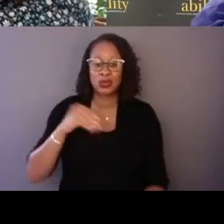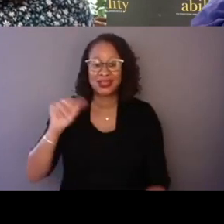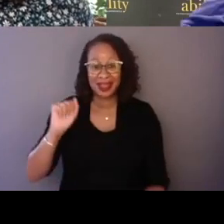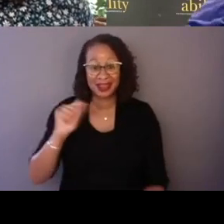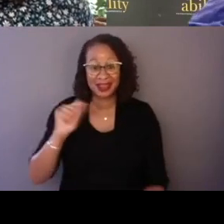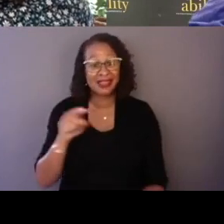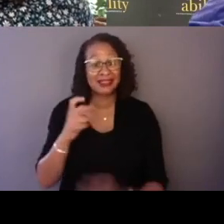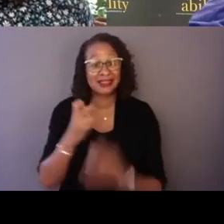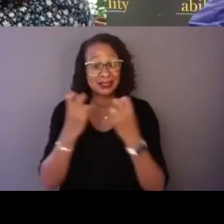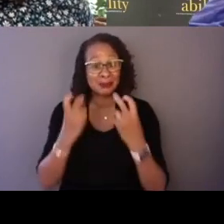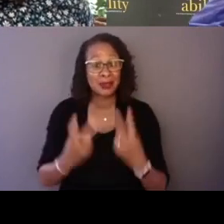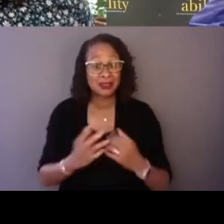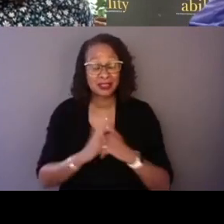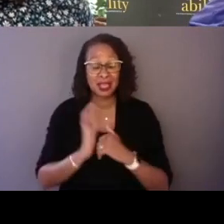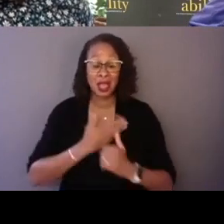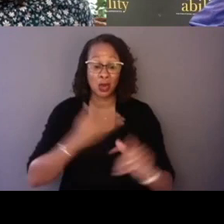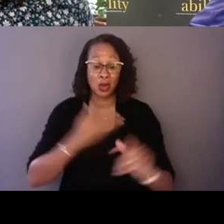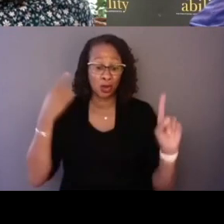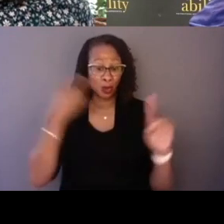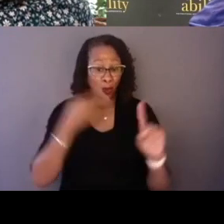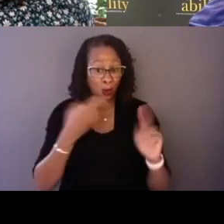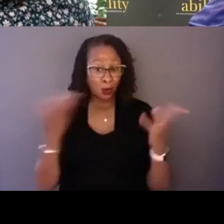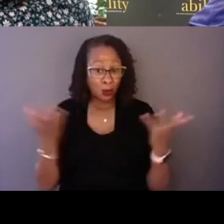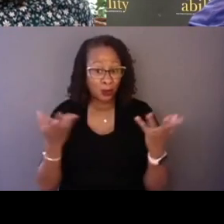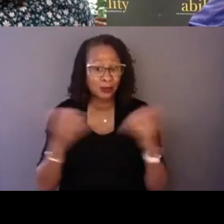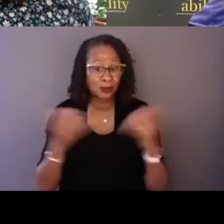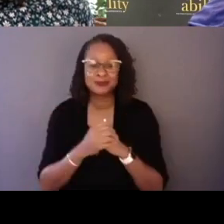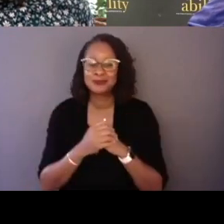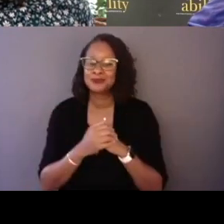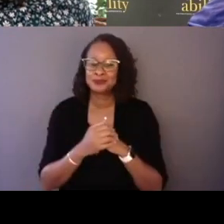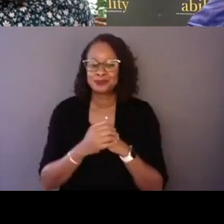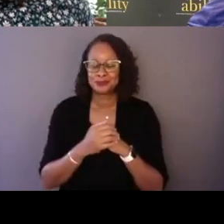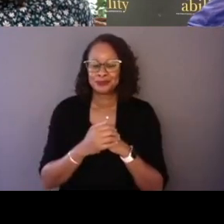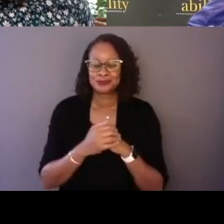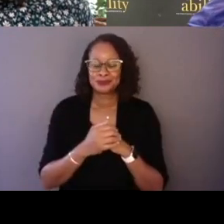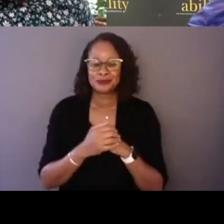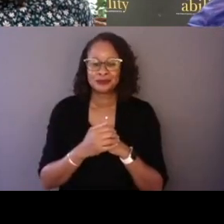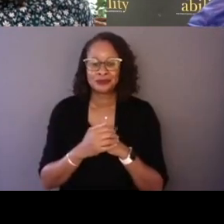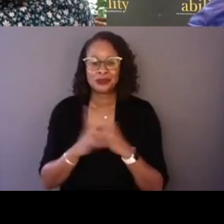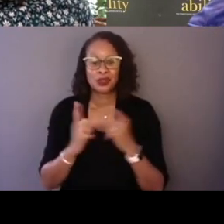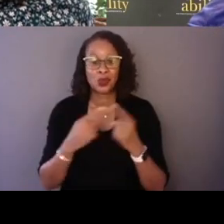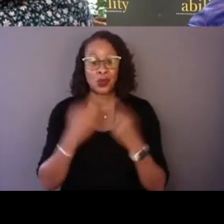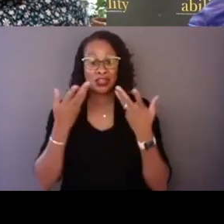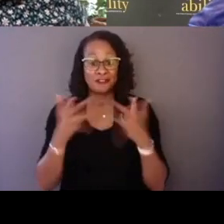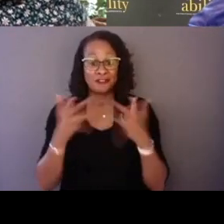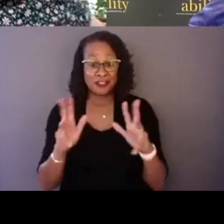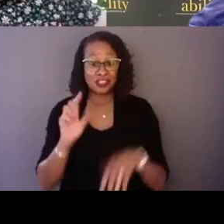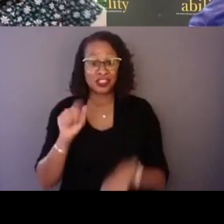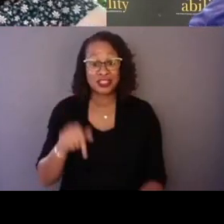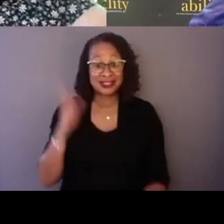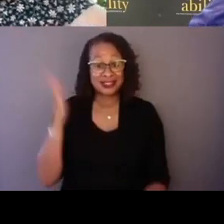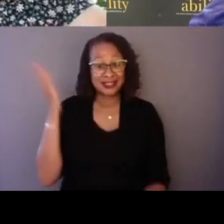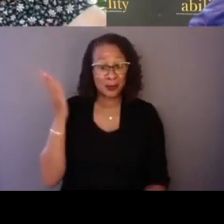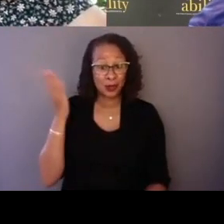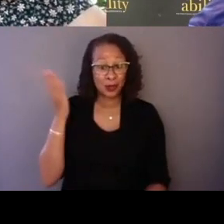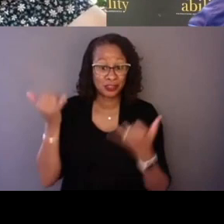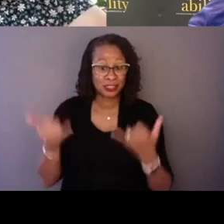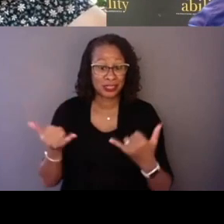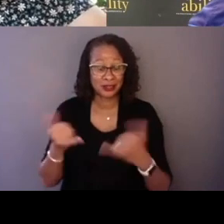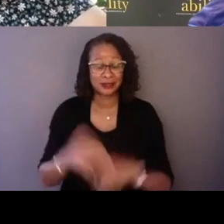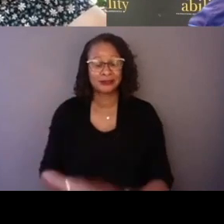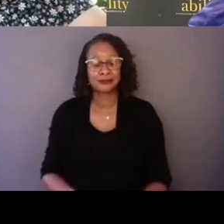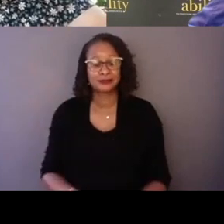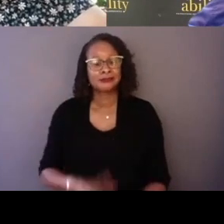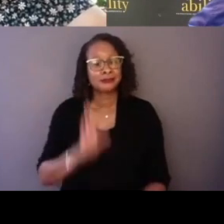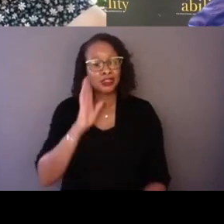panelists, our goal is nothing short of the fact that when you finish this webinar today, you